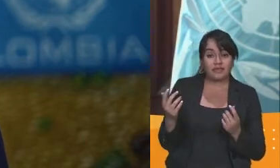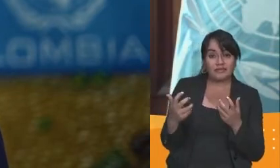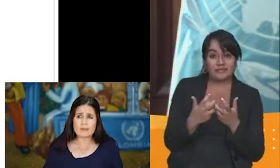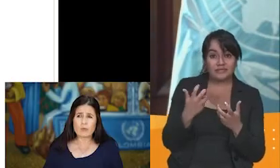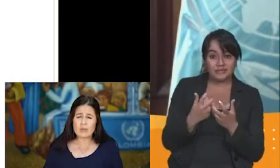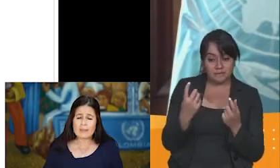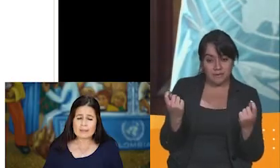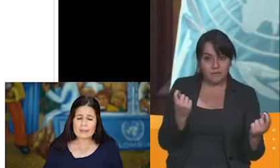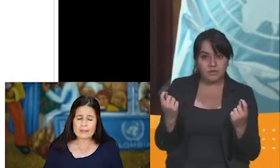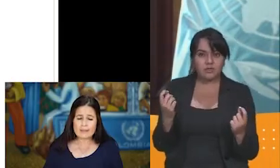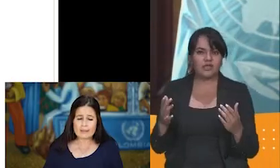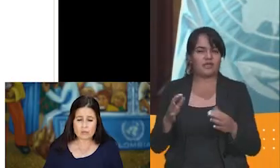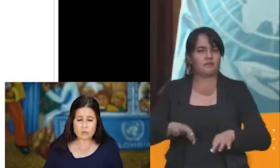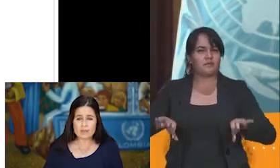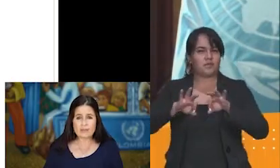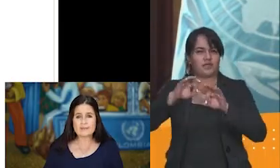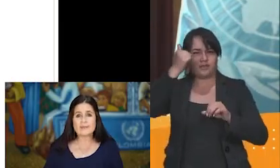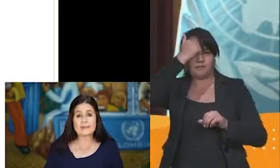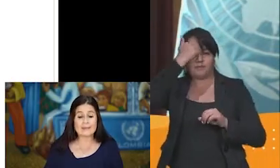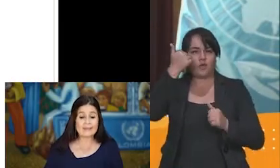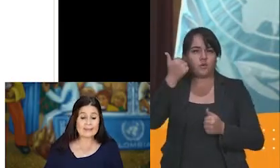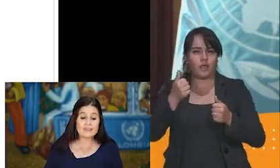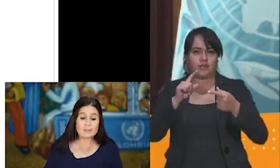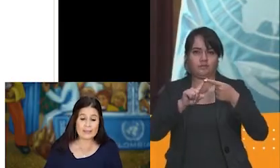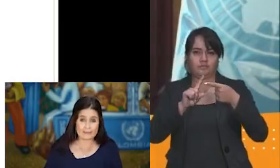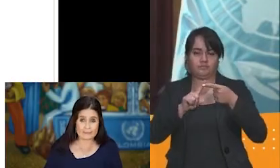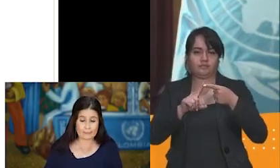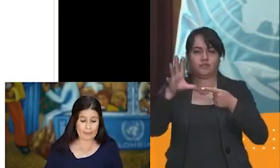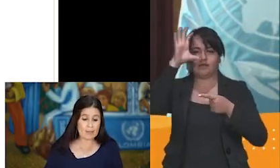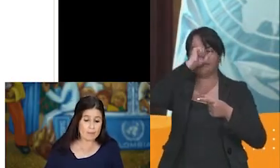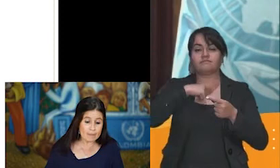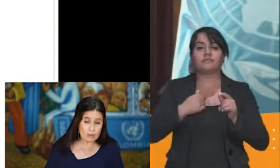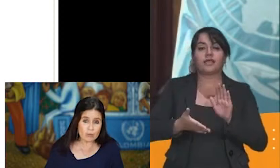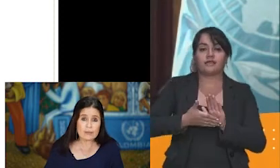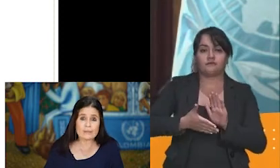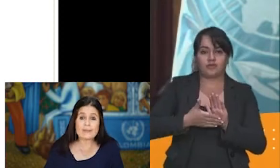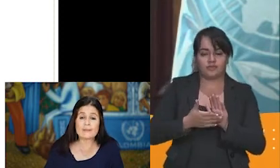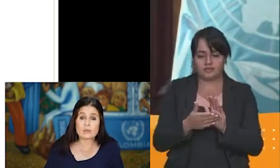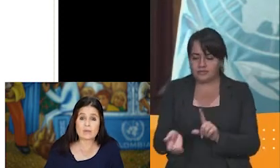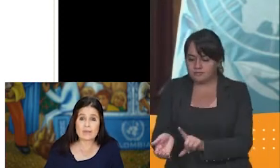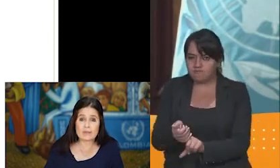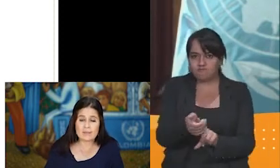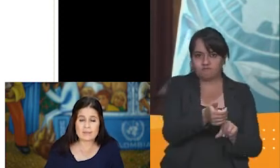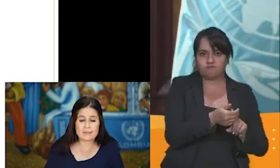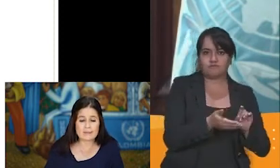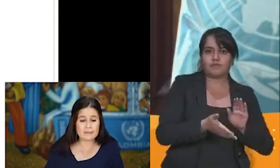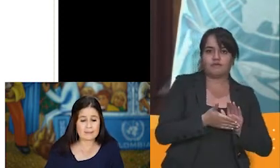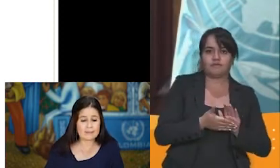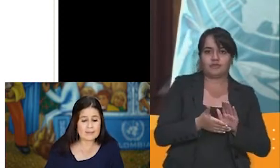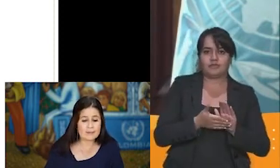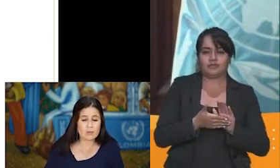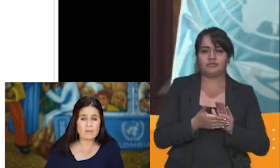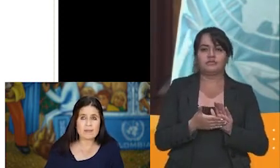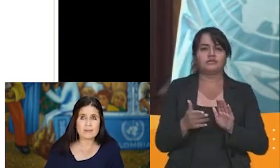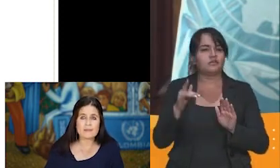the integration of the analysis of the 3 largest pillars, the detection of evidence, this detection of evidence